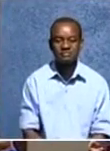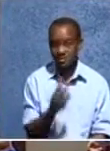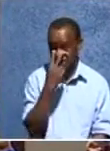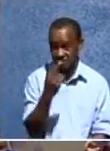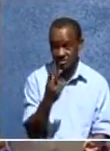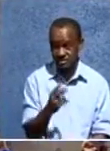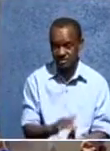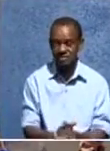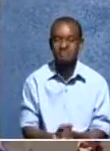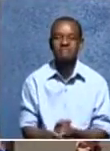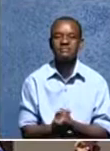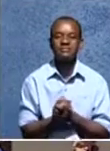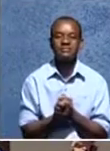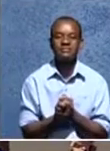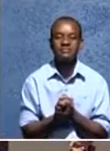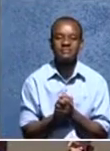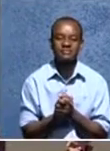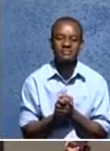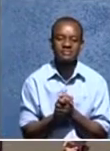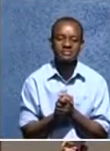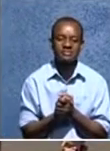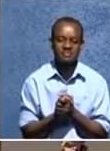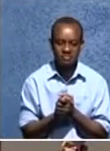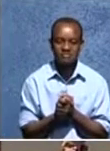perfectly put. I think what we'd now like to focus on,